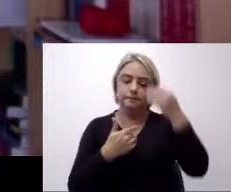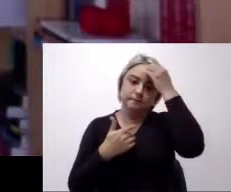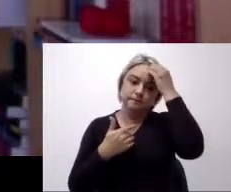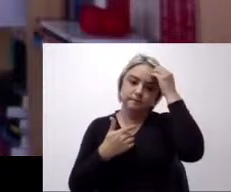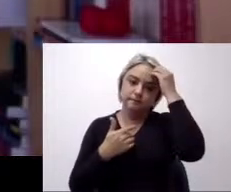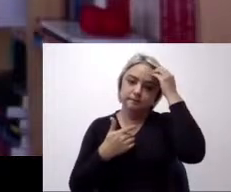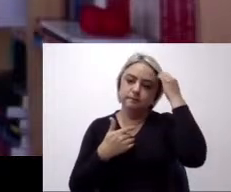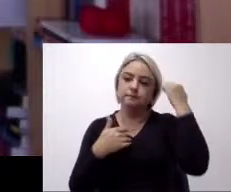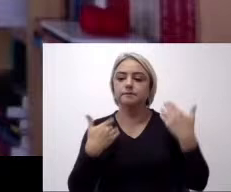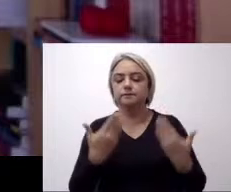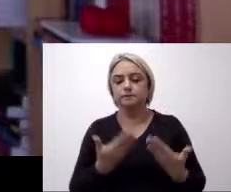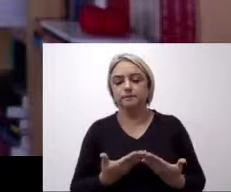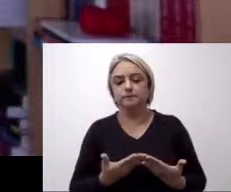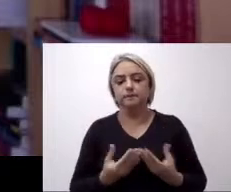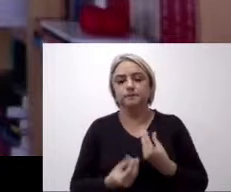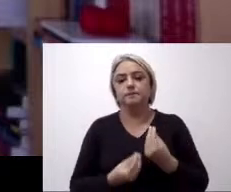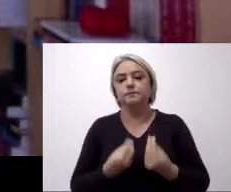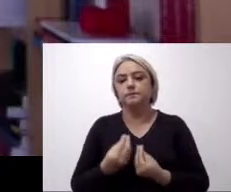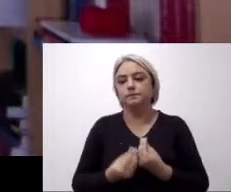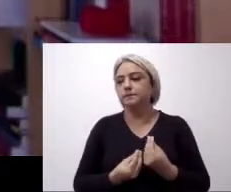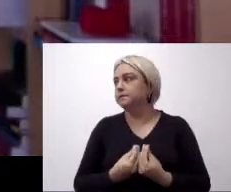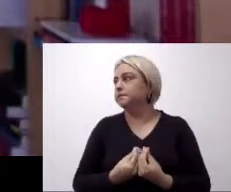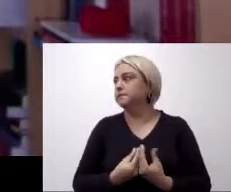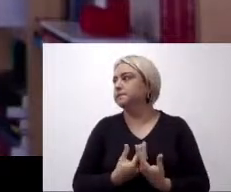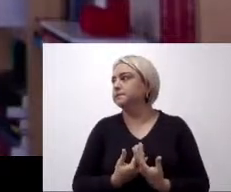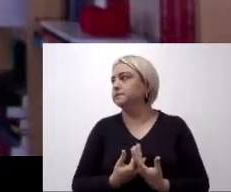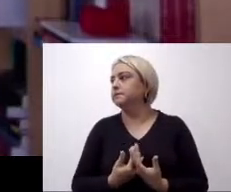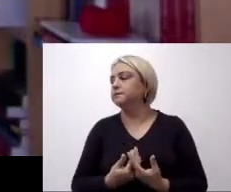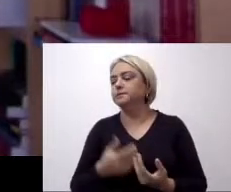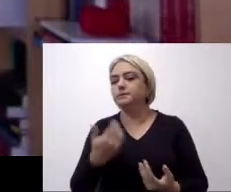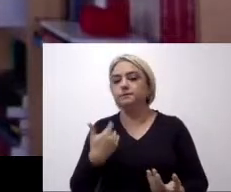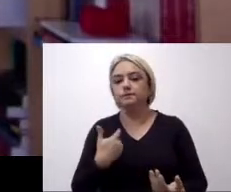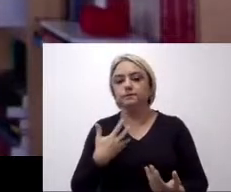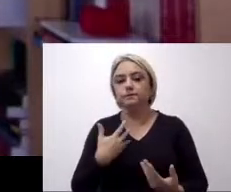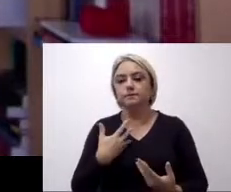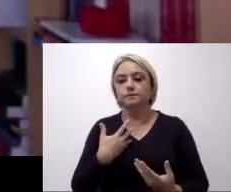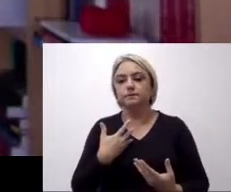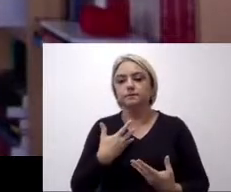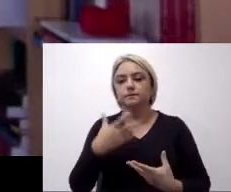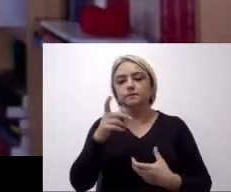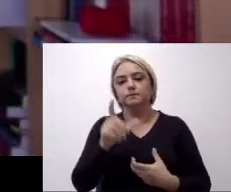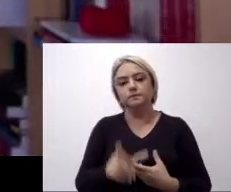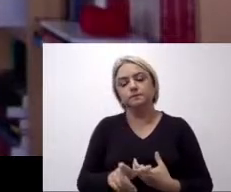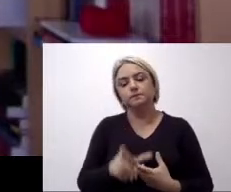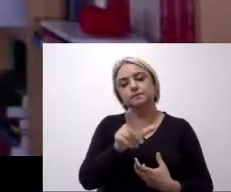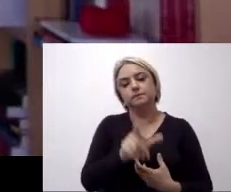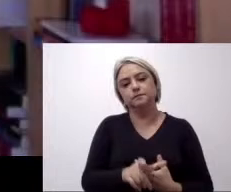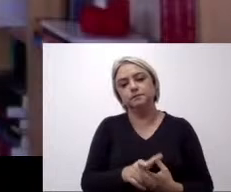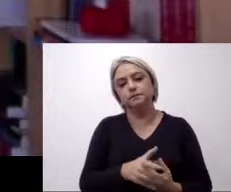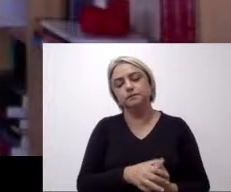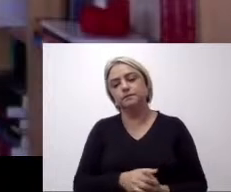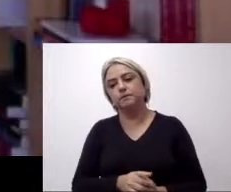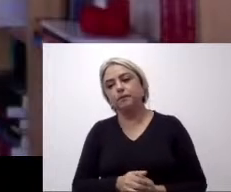how do you can integrate to your approach very broad